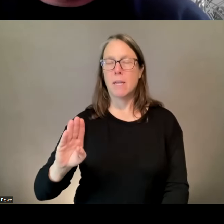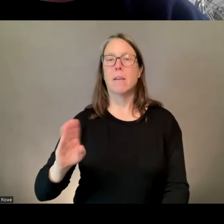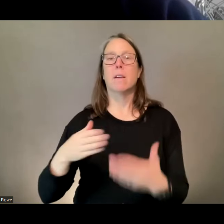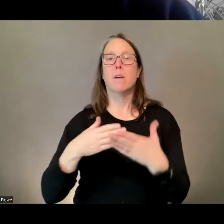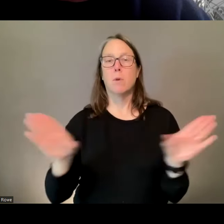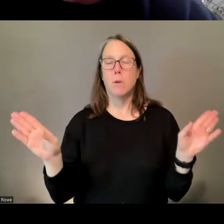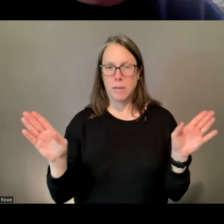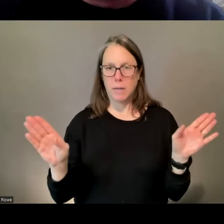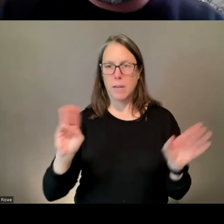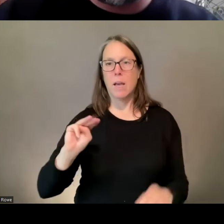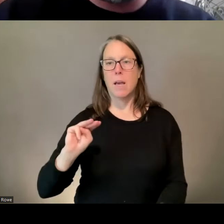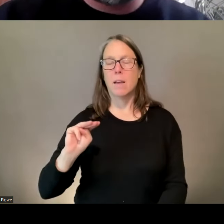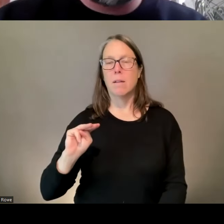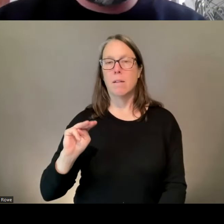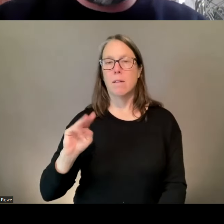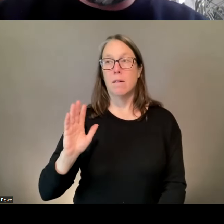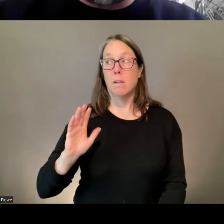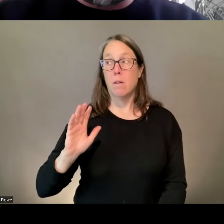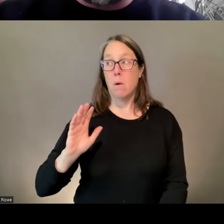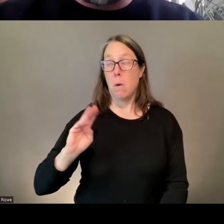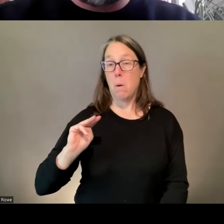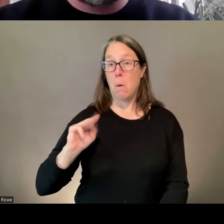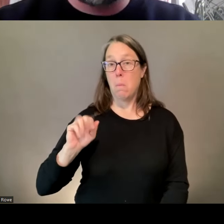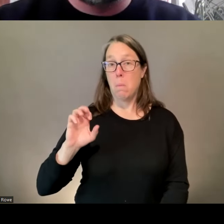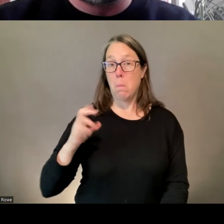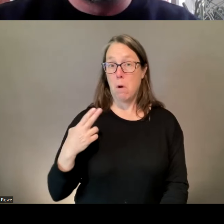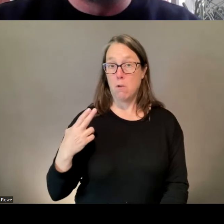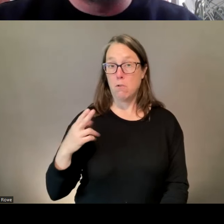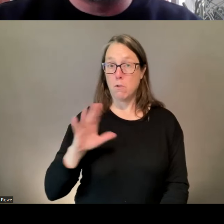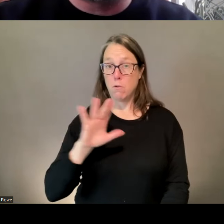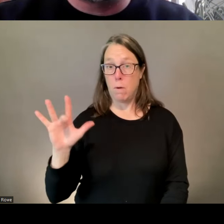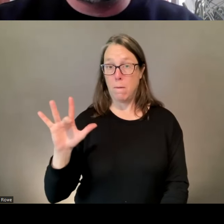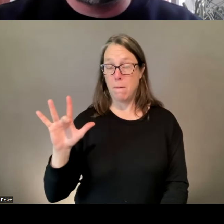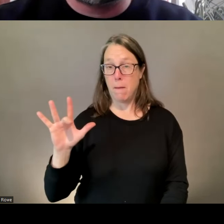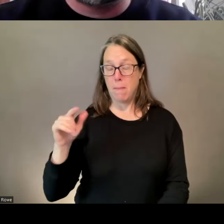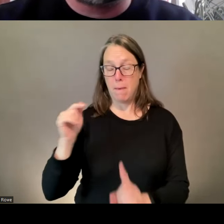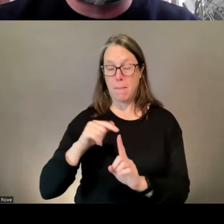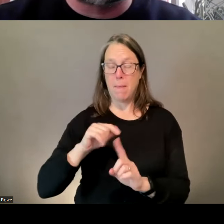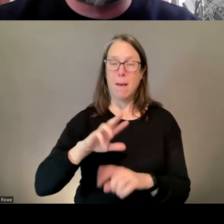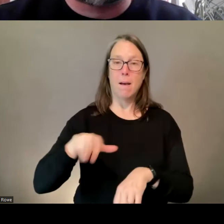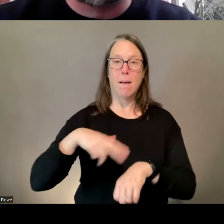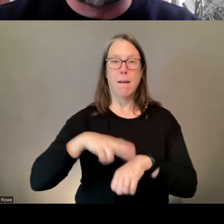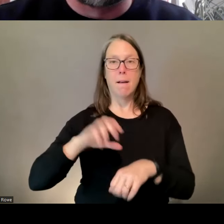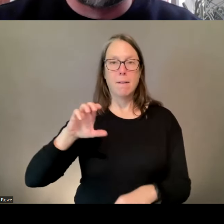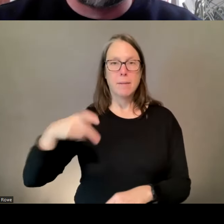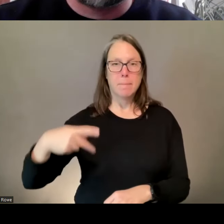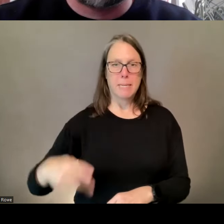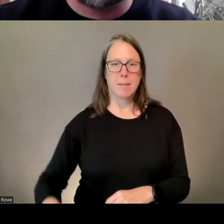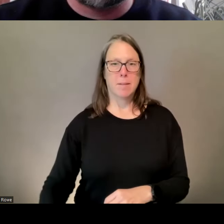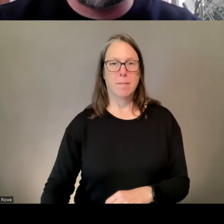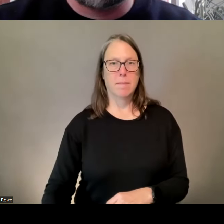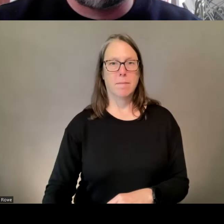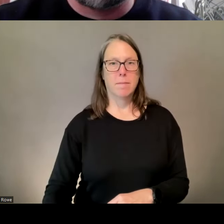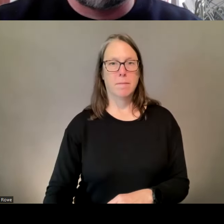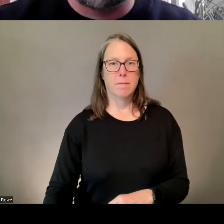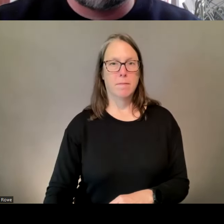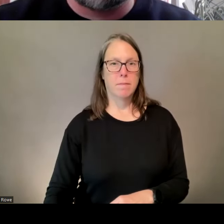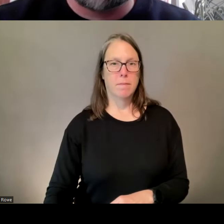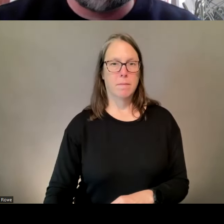And March 25th is recognized as the National Cerebral Palsy Awareness